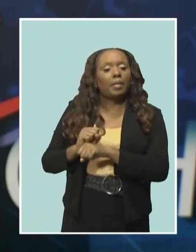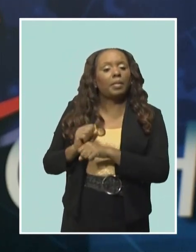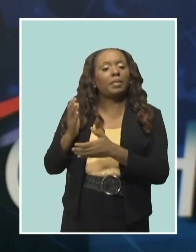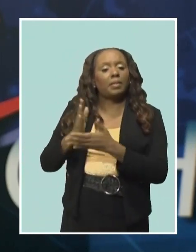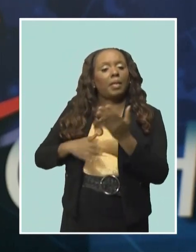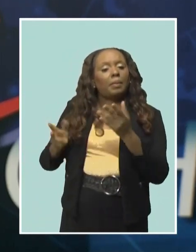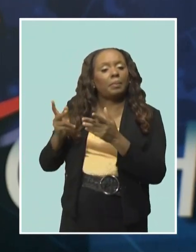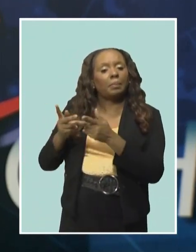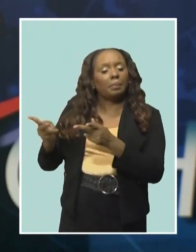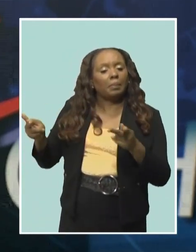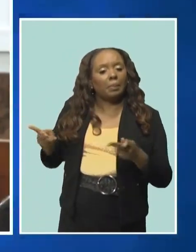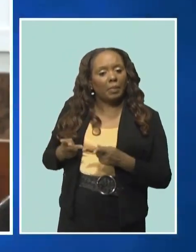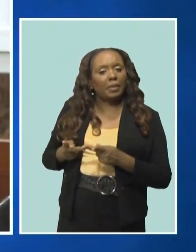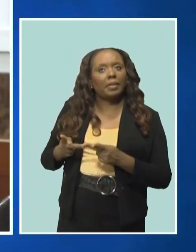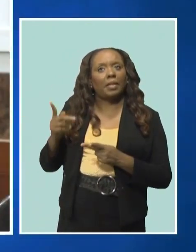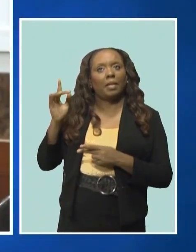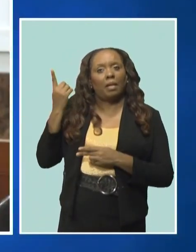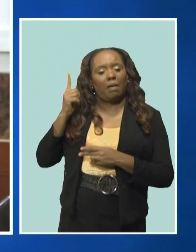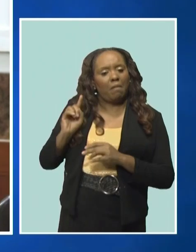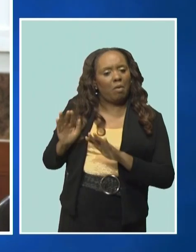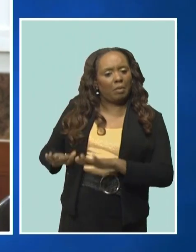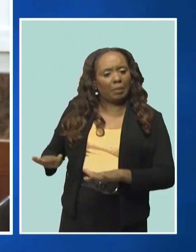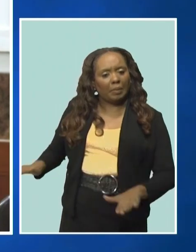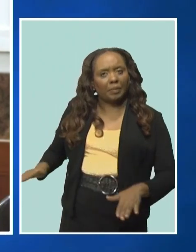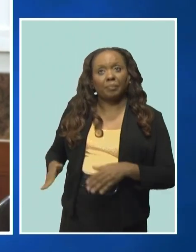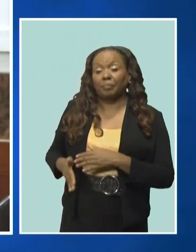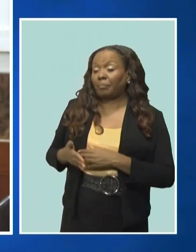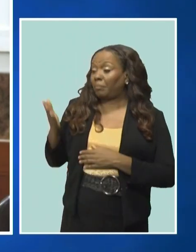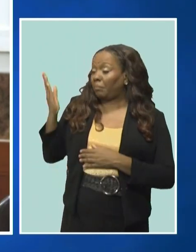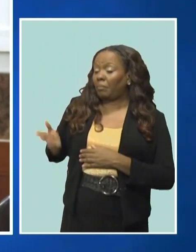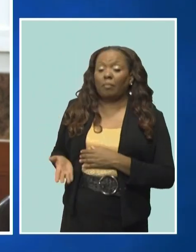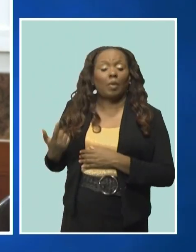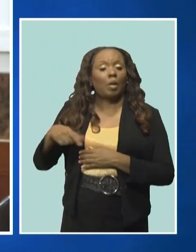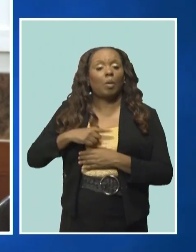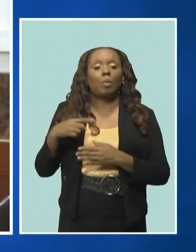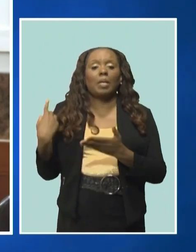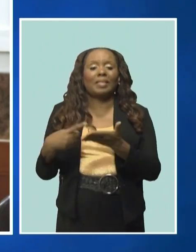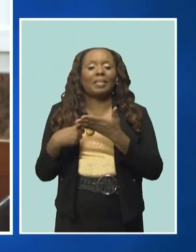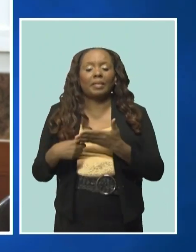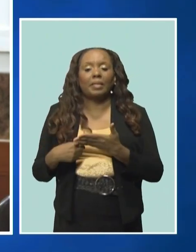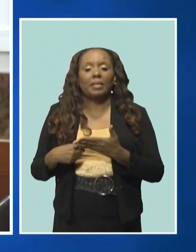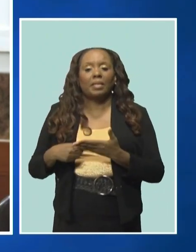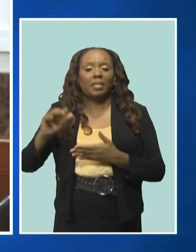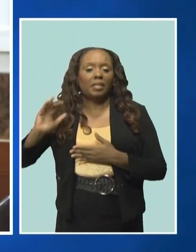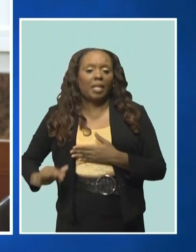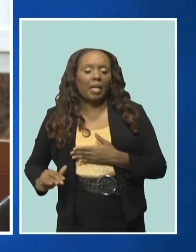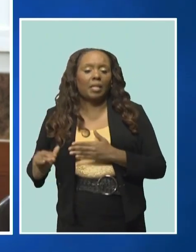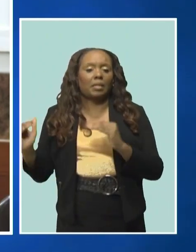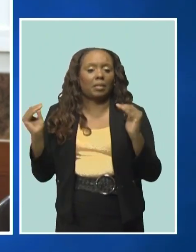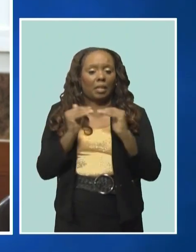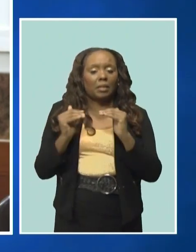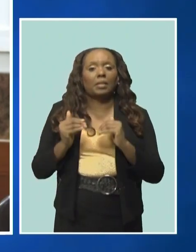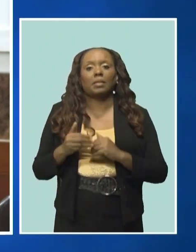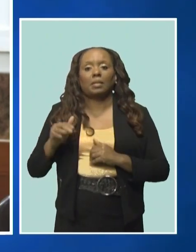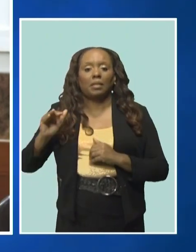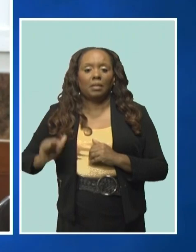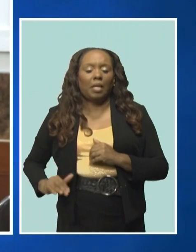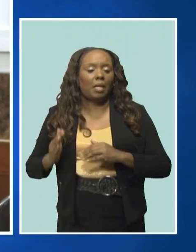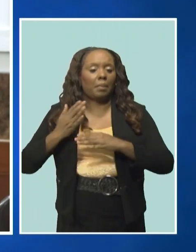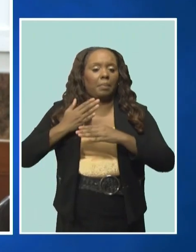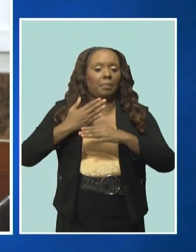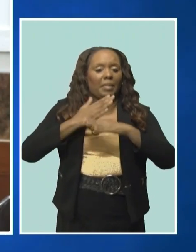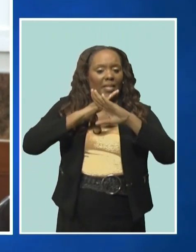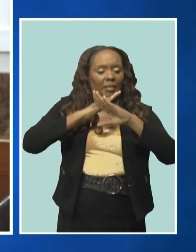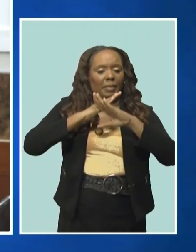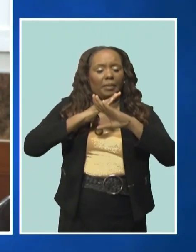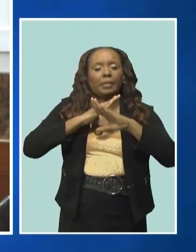areas. In this conversation about child justice and child protection, as a person who worked in the system,